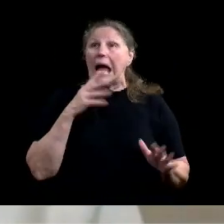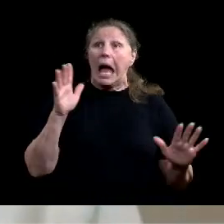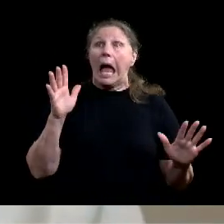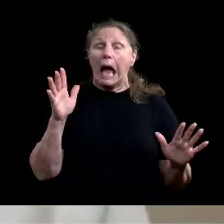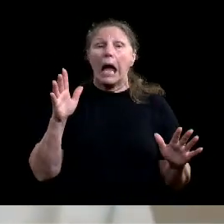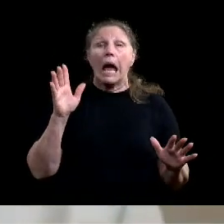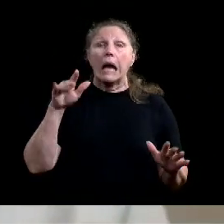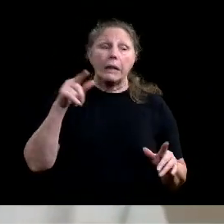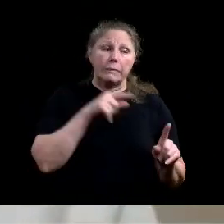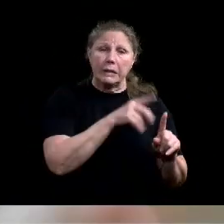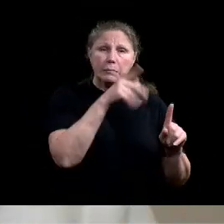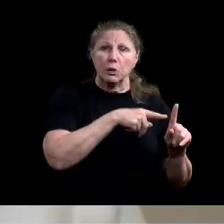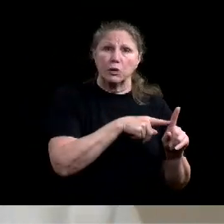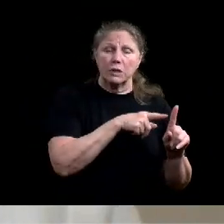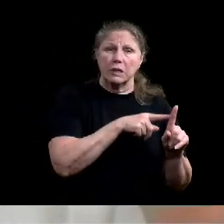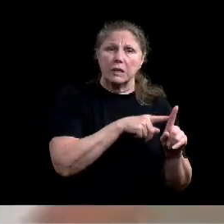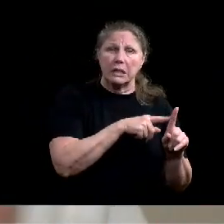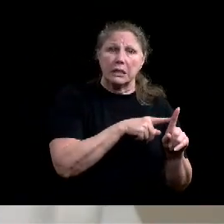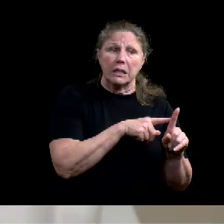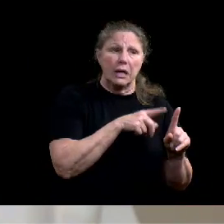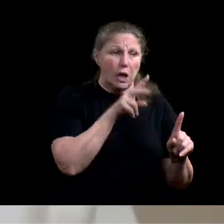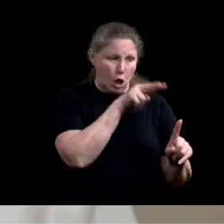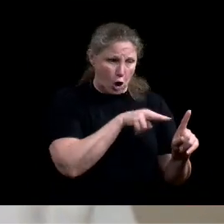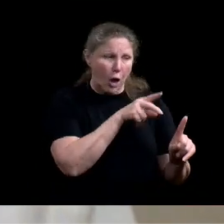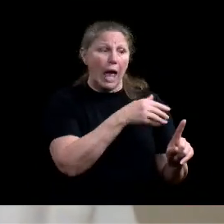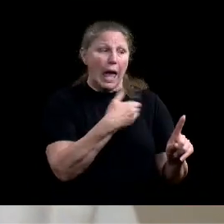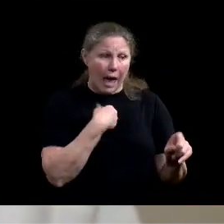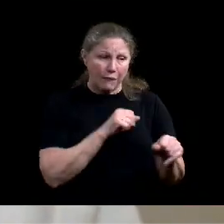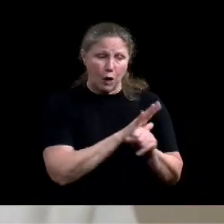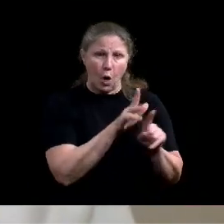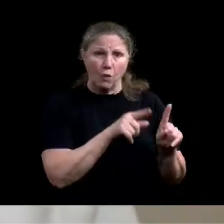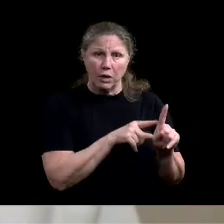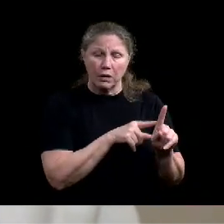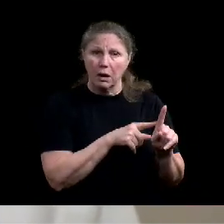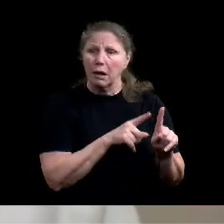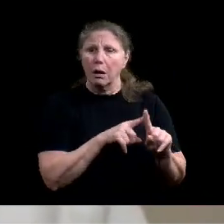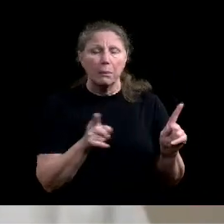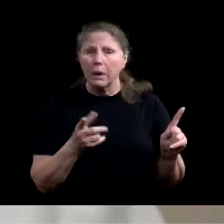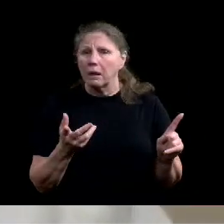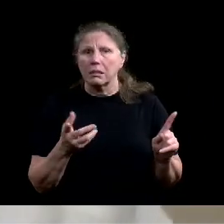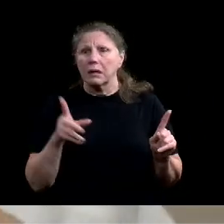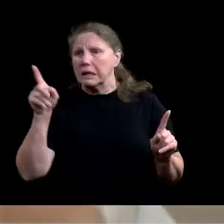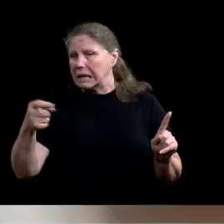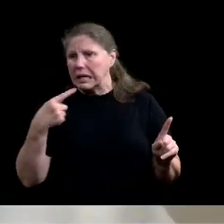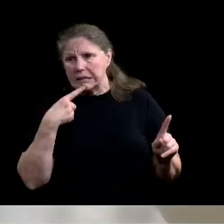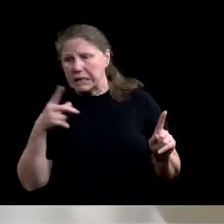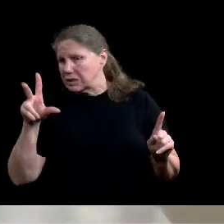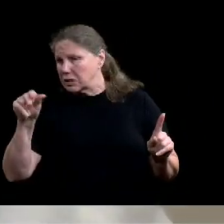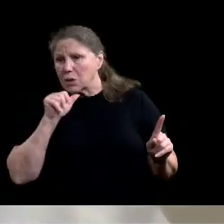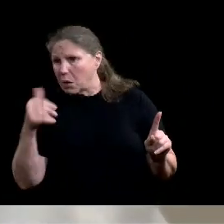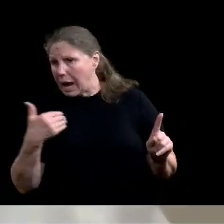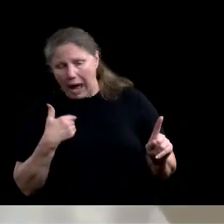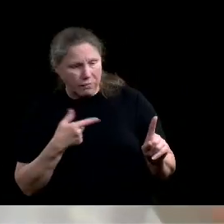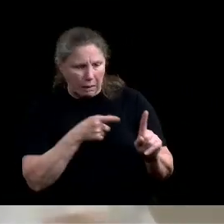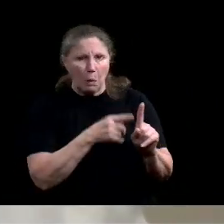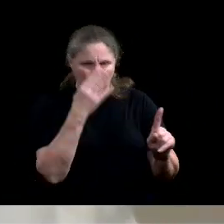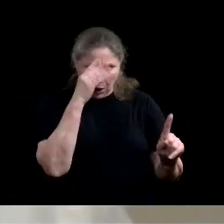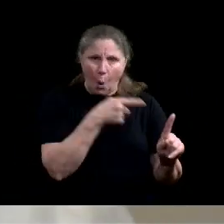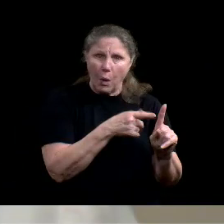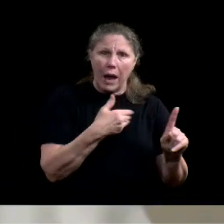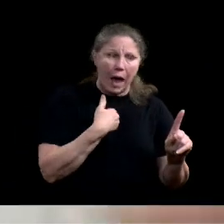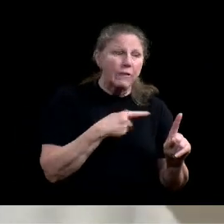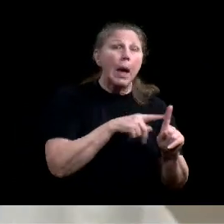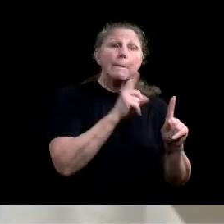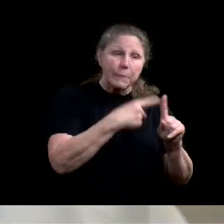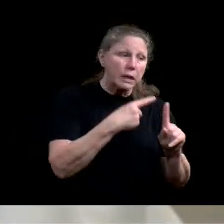has COVID-19. Doesn't matter what the test says, because they have enough symptoms. The prevalence in the community is high enough.